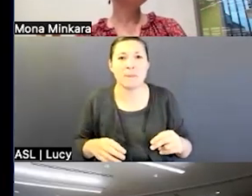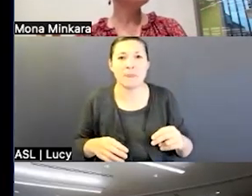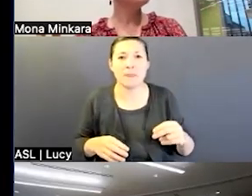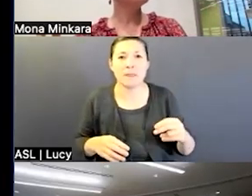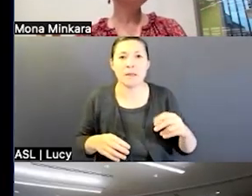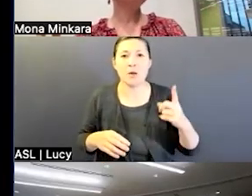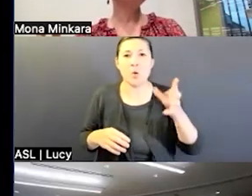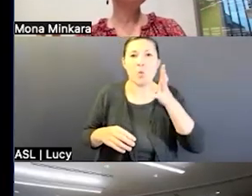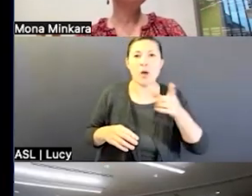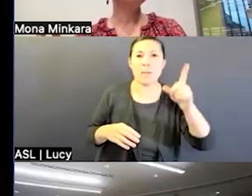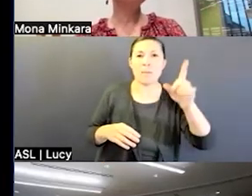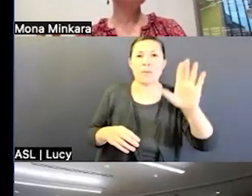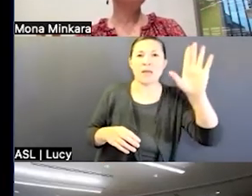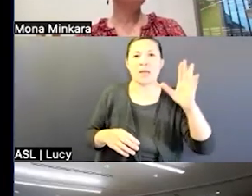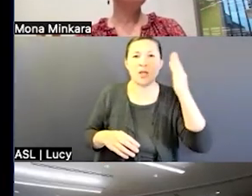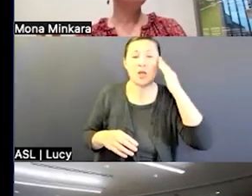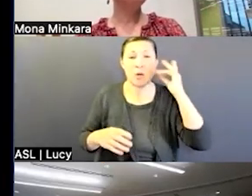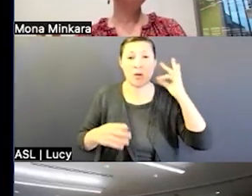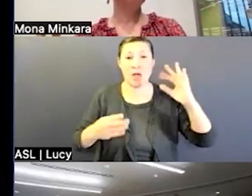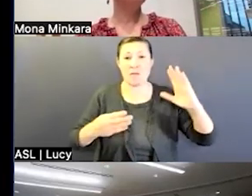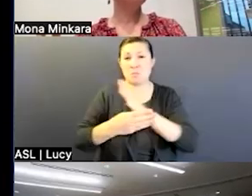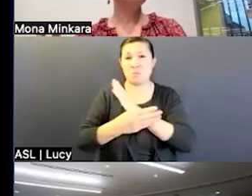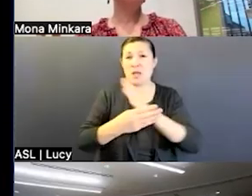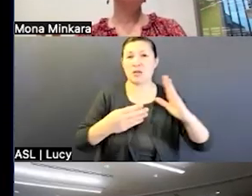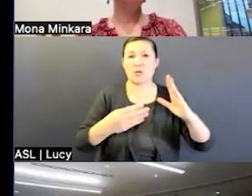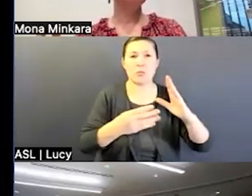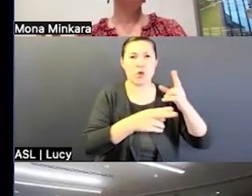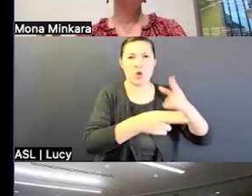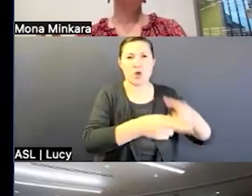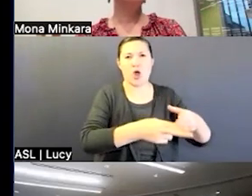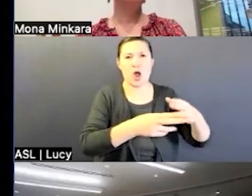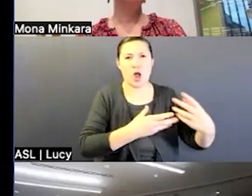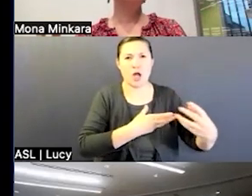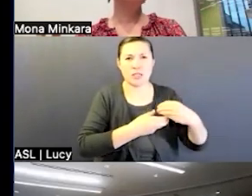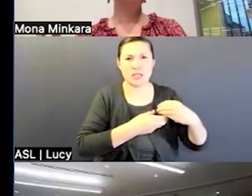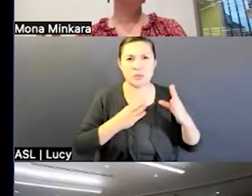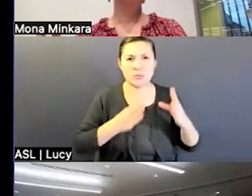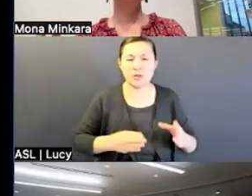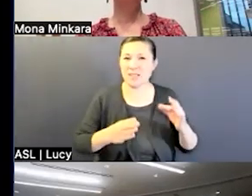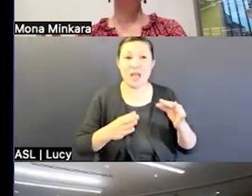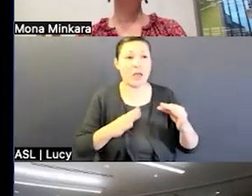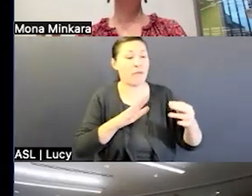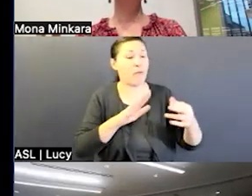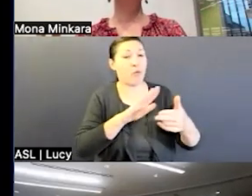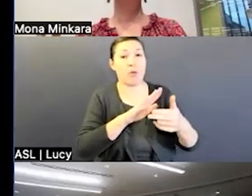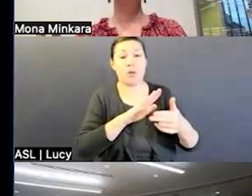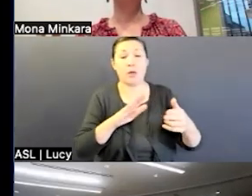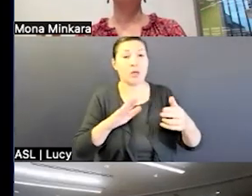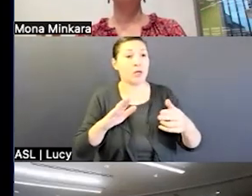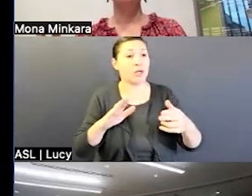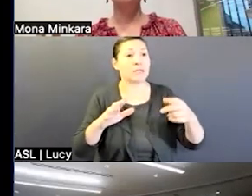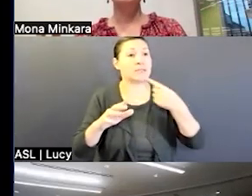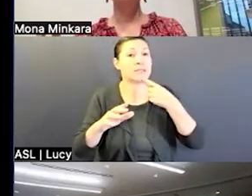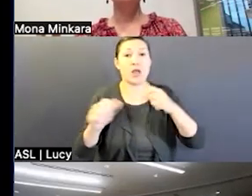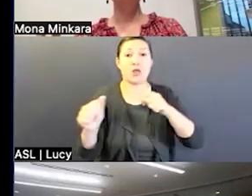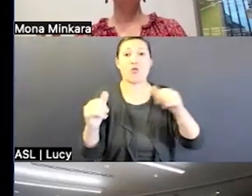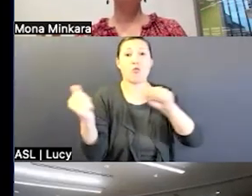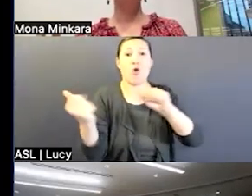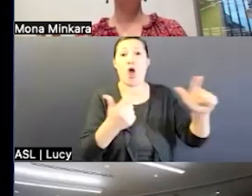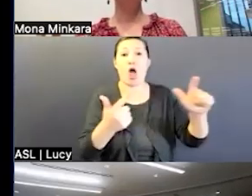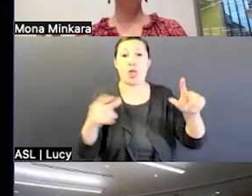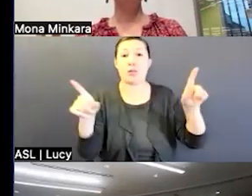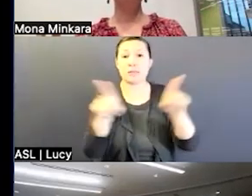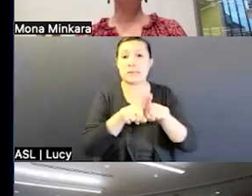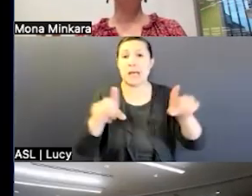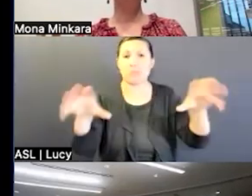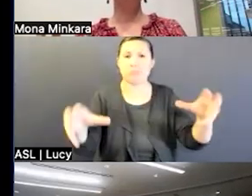autistic person is, that yes, just like that, like if you just group them all together, then it's fine. It's It's amazing. Yeah,